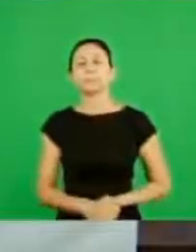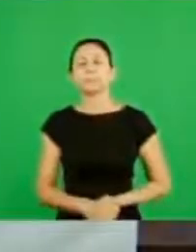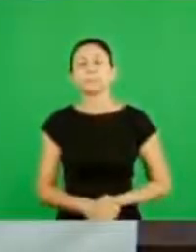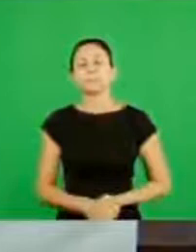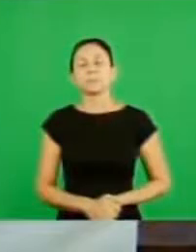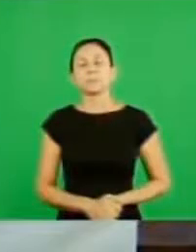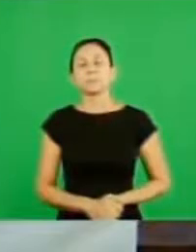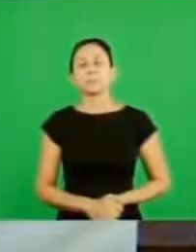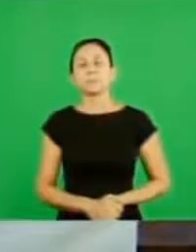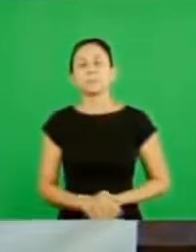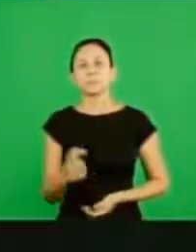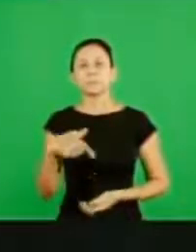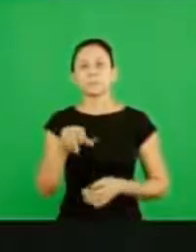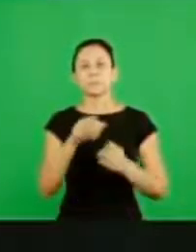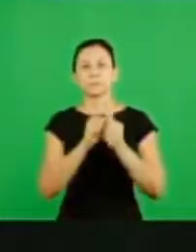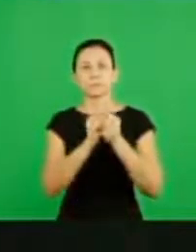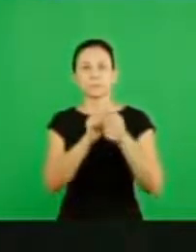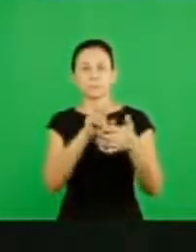trumpet.